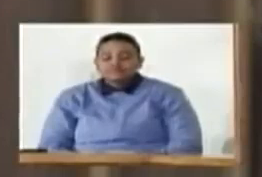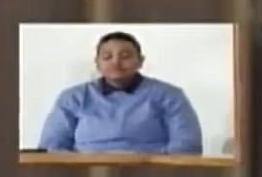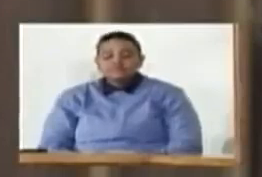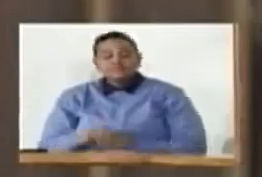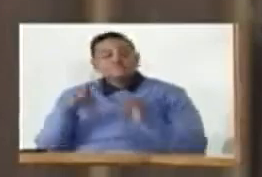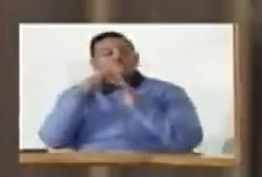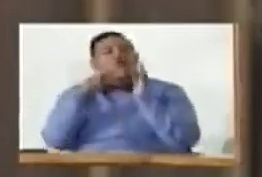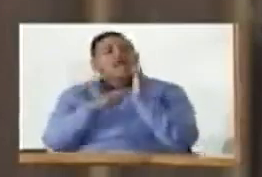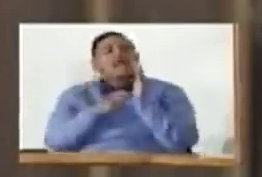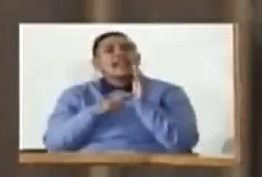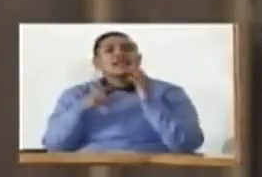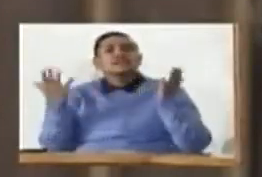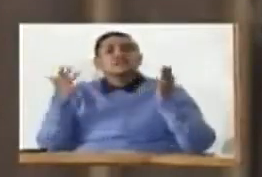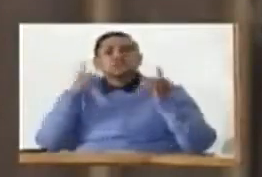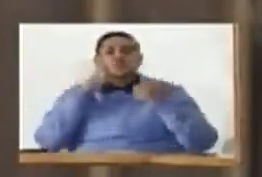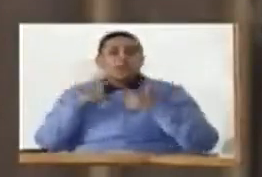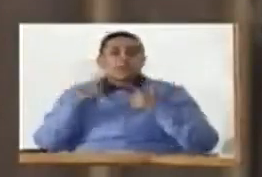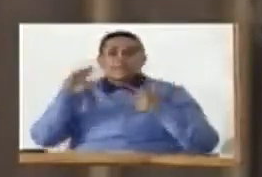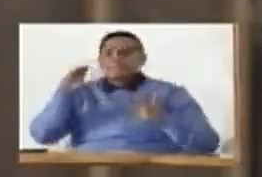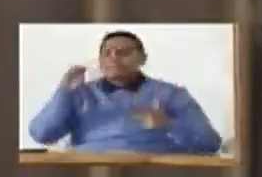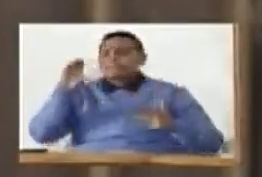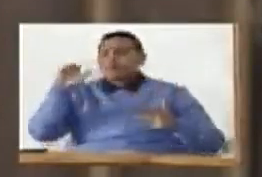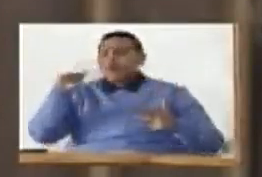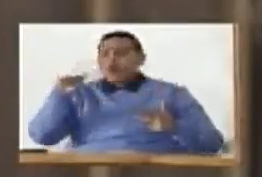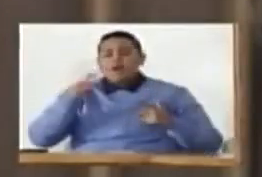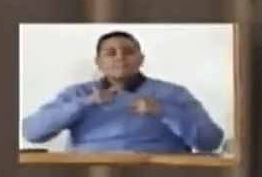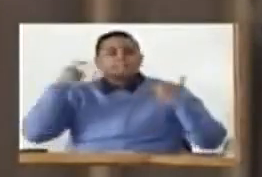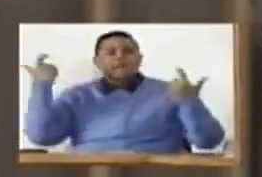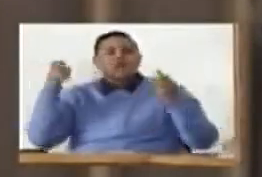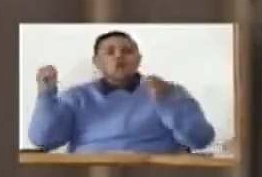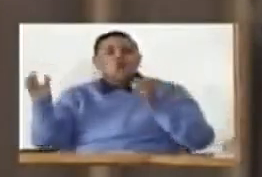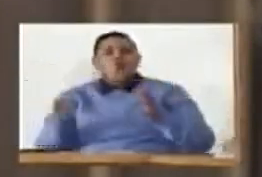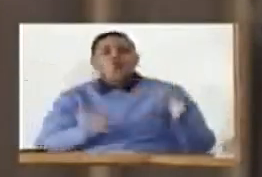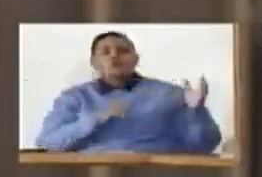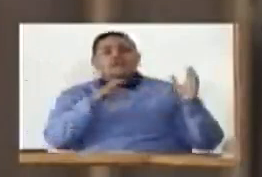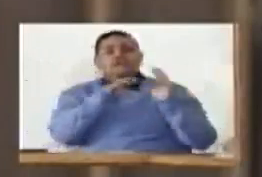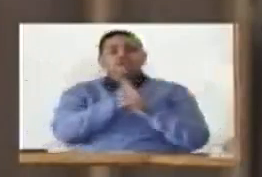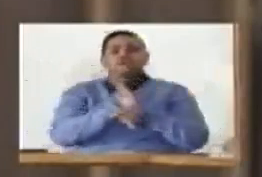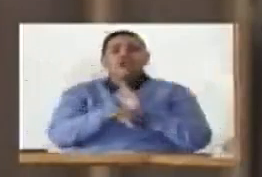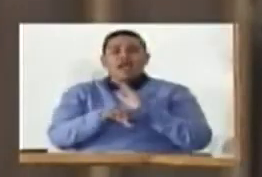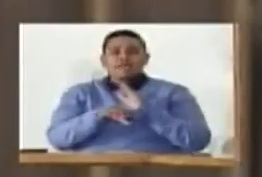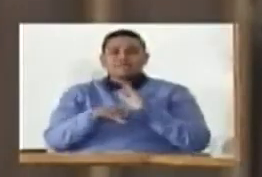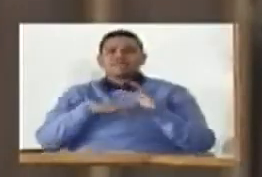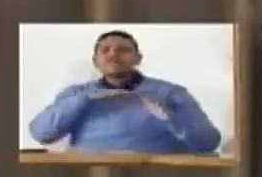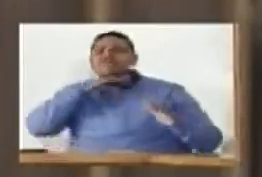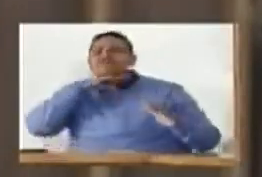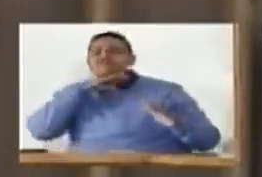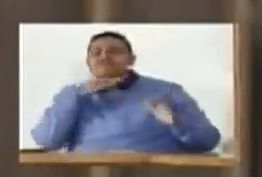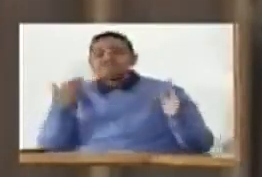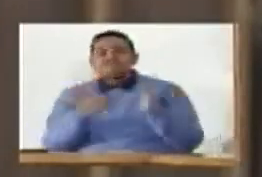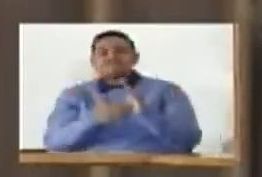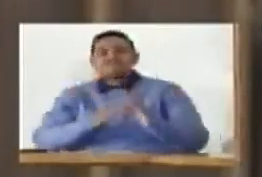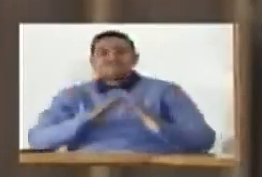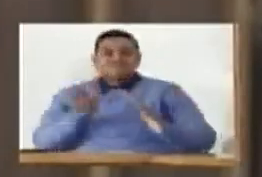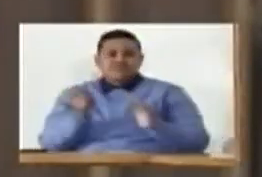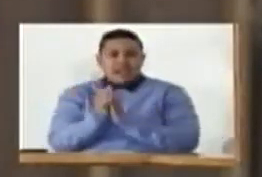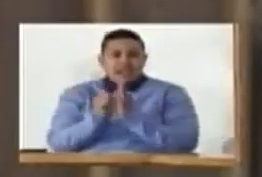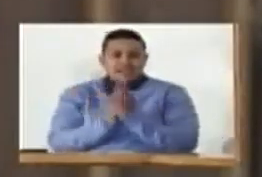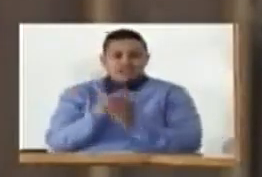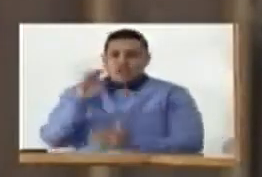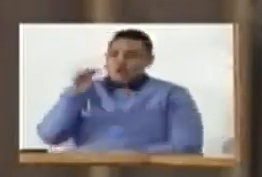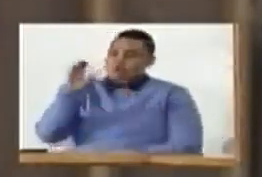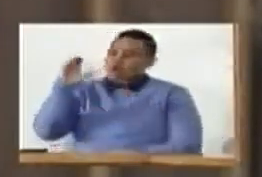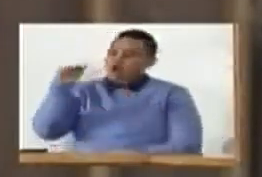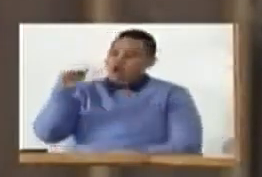Regulations to the Major Organized Crime and Anti-Corruption Agency, MOCA Act, are currently being